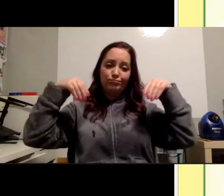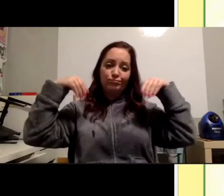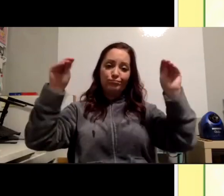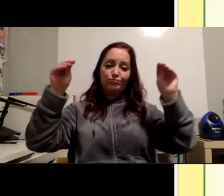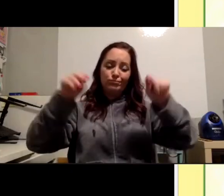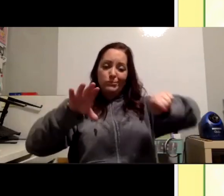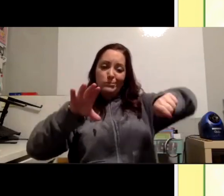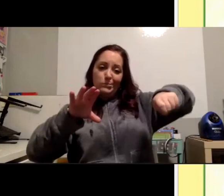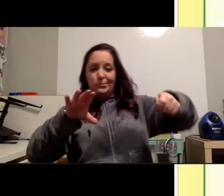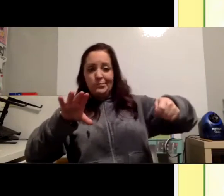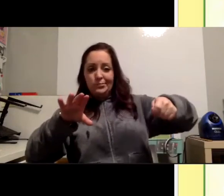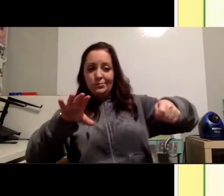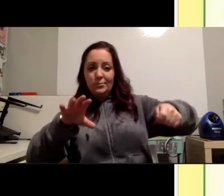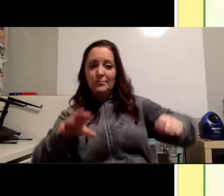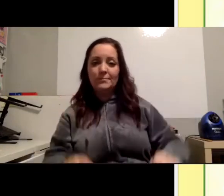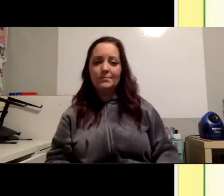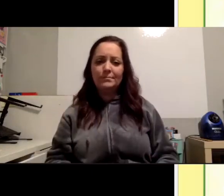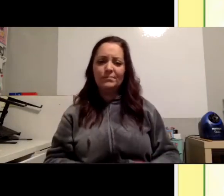locked the shop,